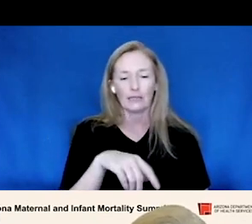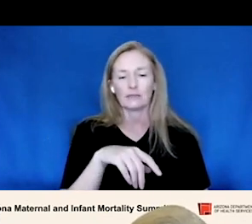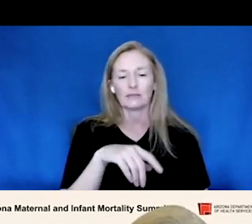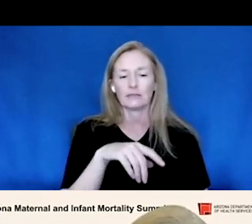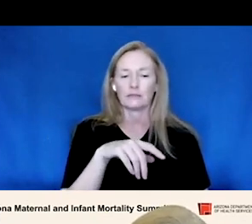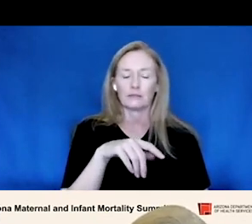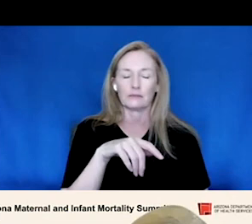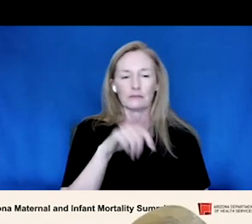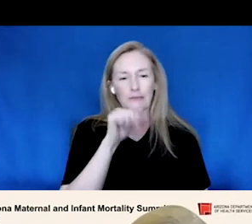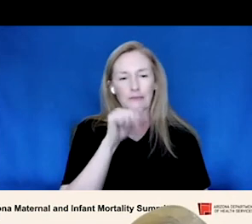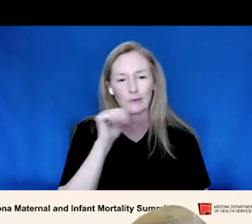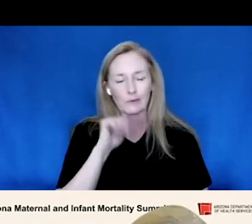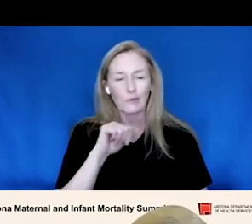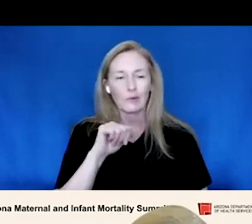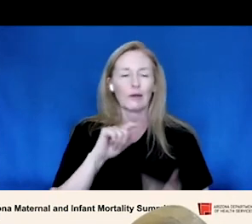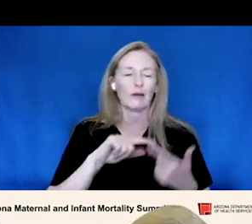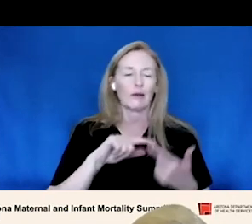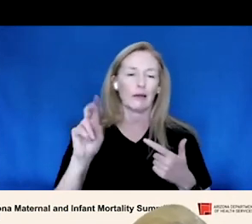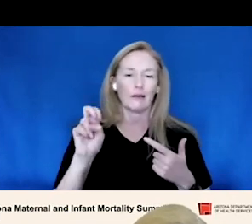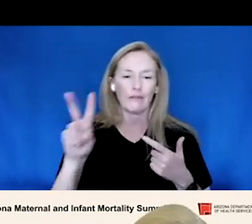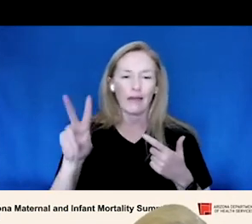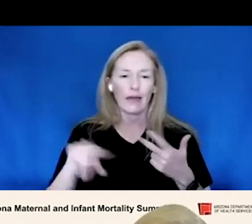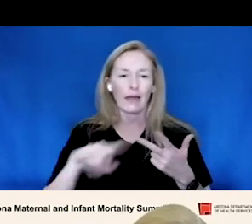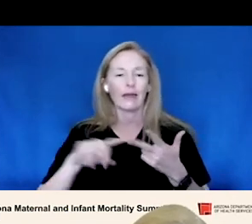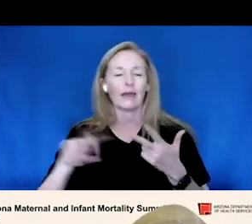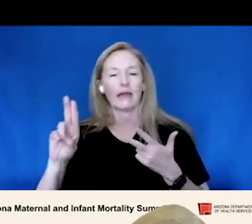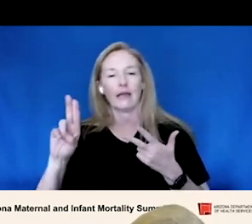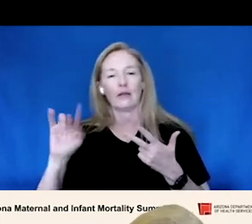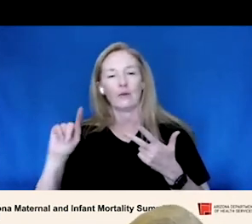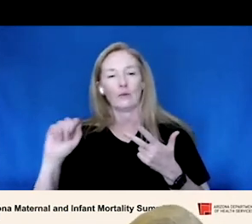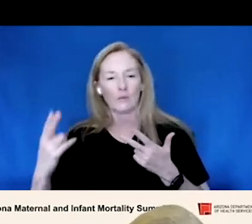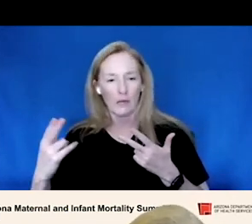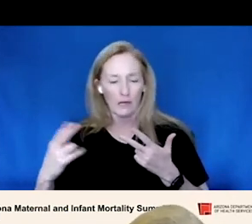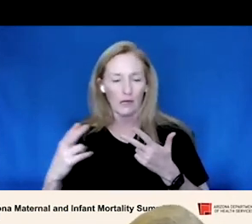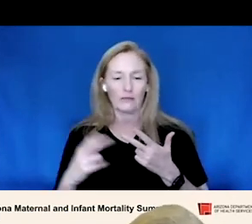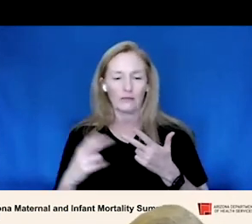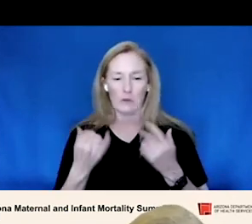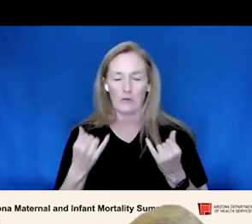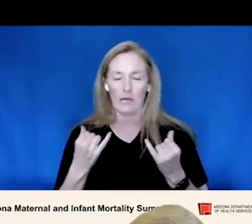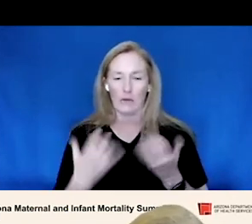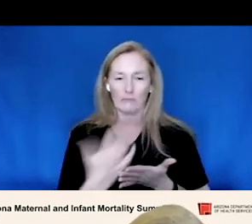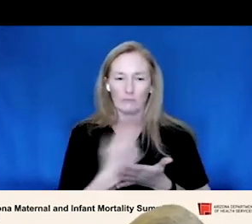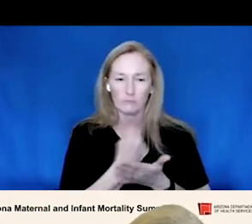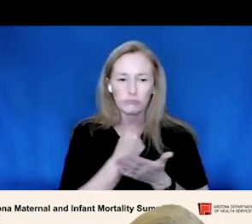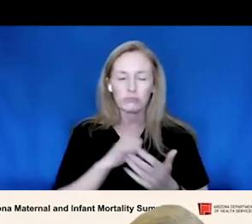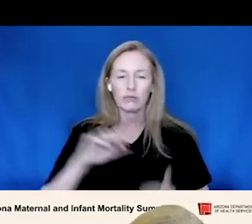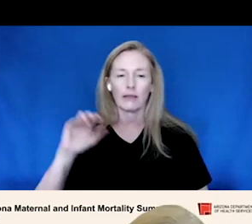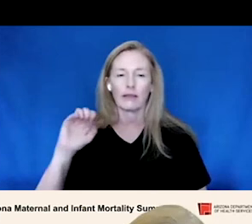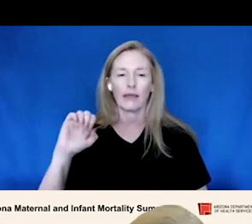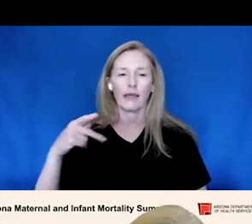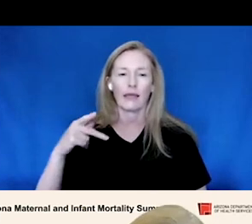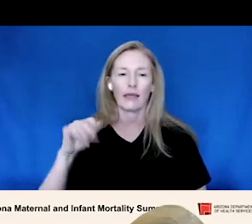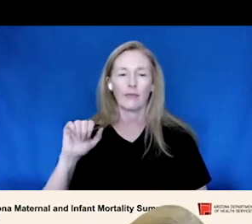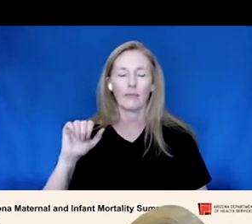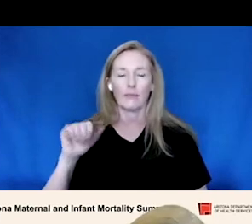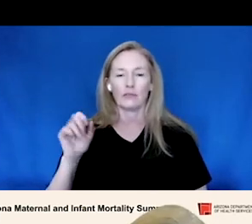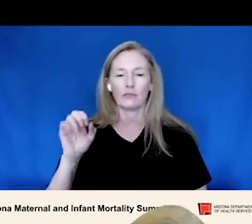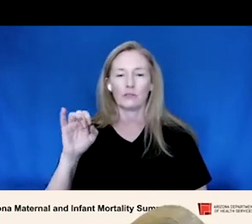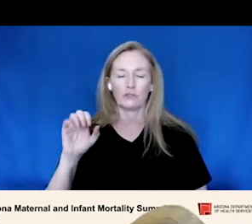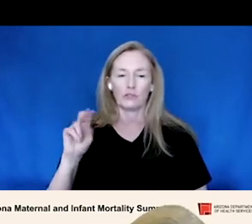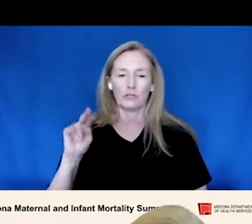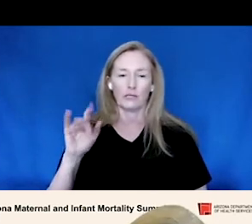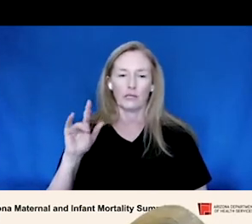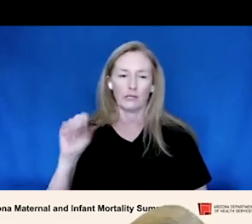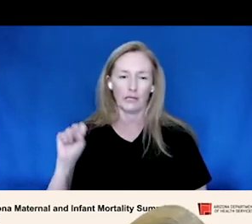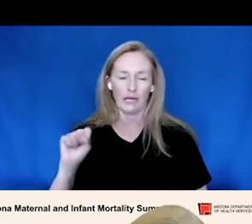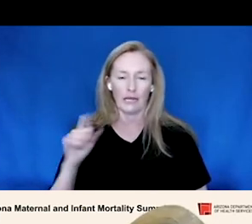Navajo area, tribal epicenter, and possibly for the tribes in the southern part of state under the Tucson